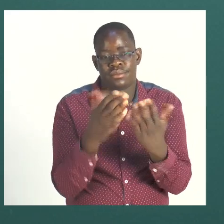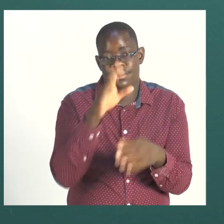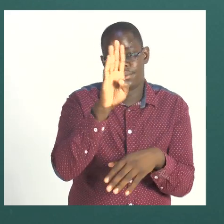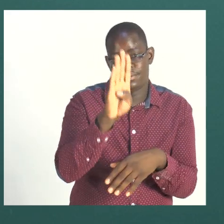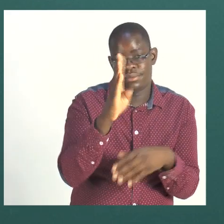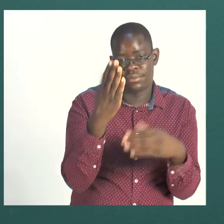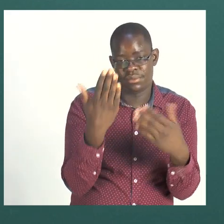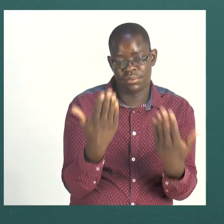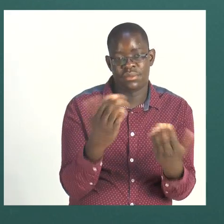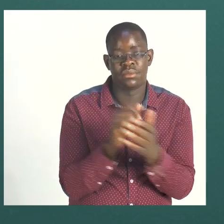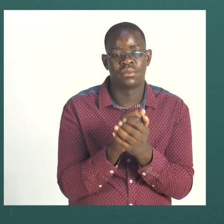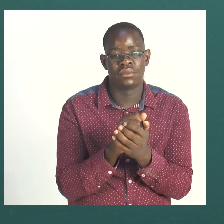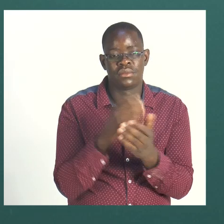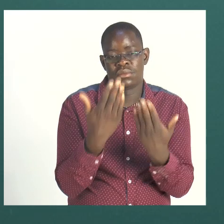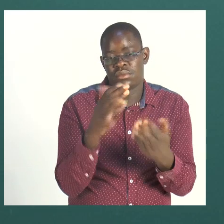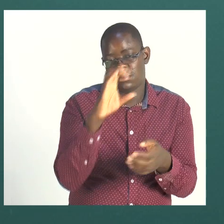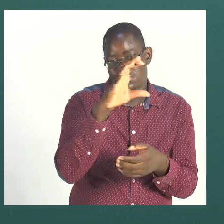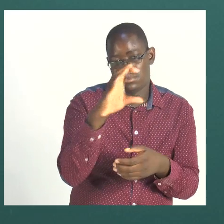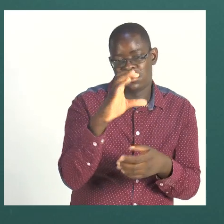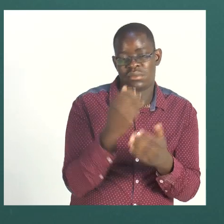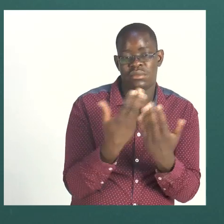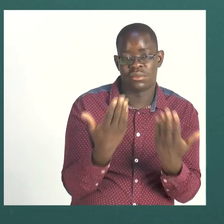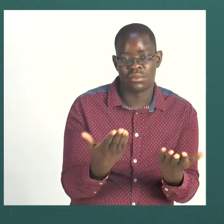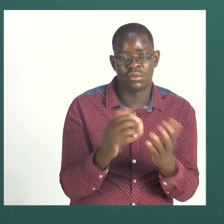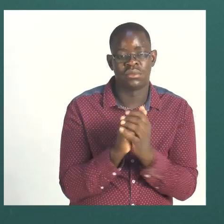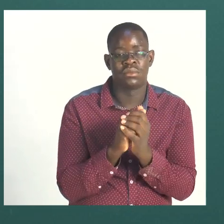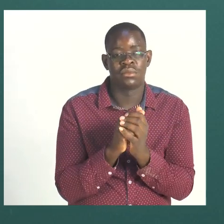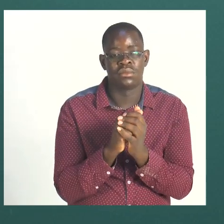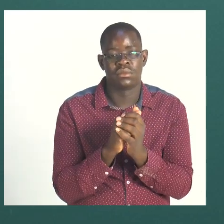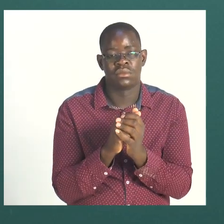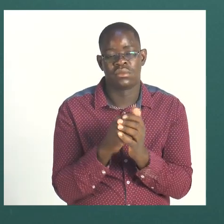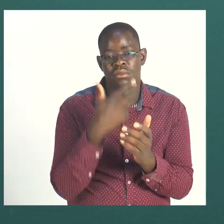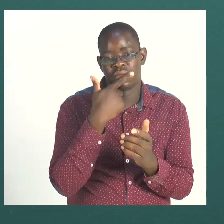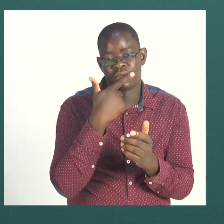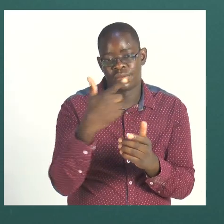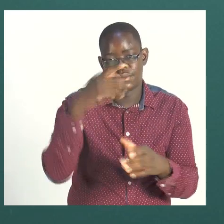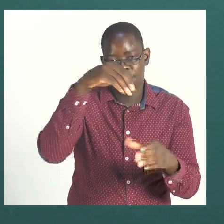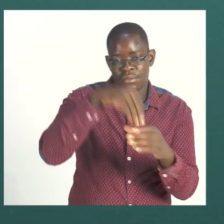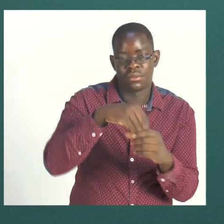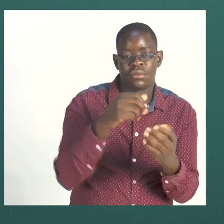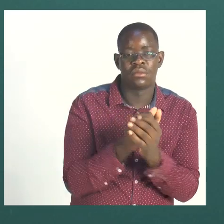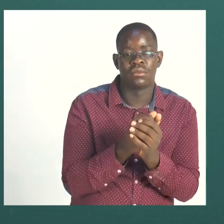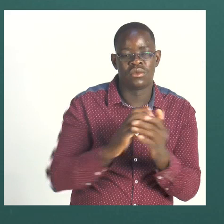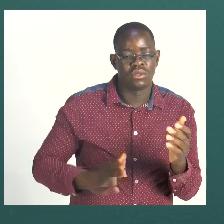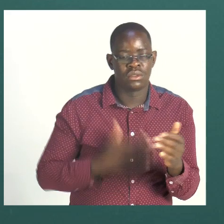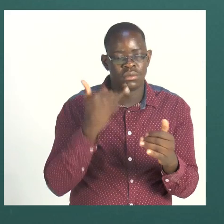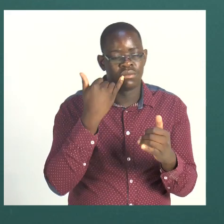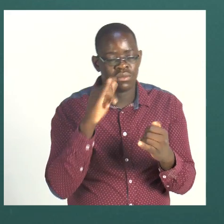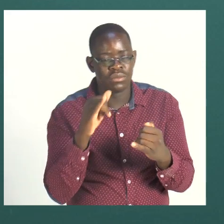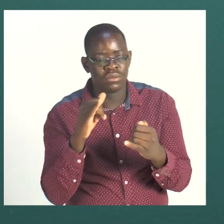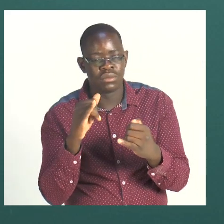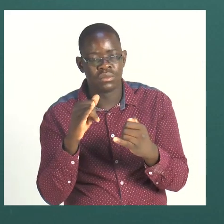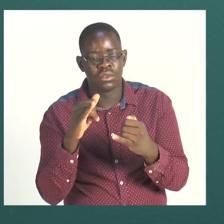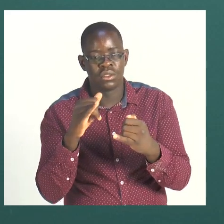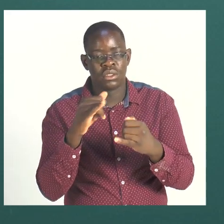B, plowing, or C, watering? Thank you for participating. We will announce the winner within